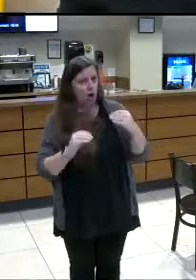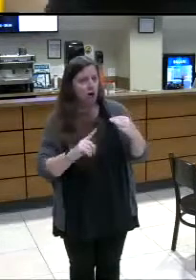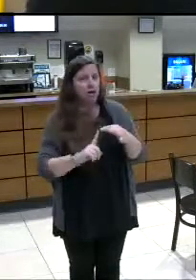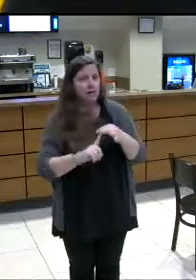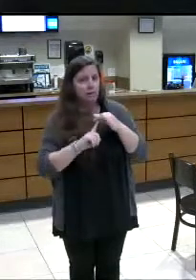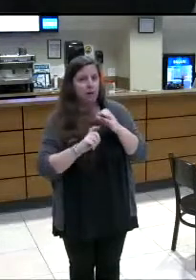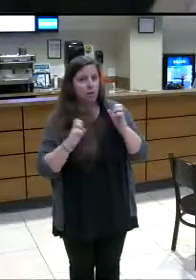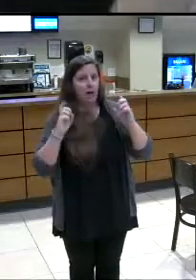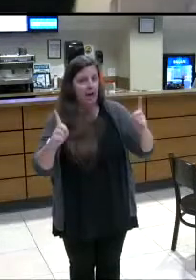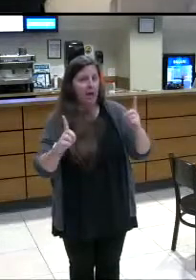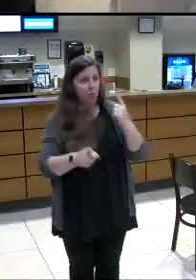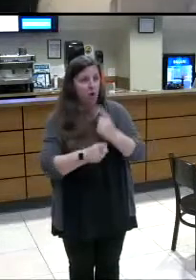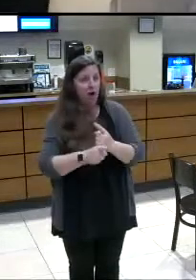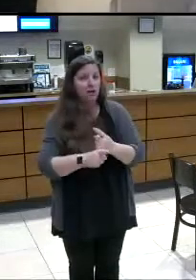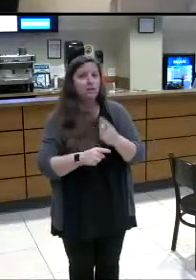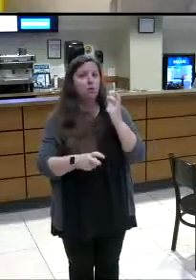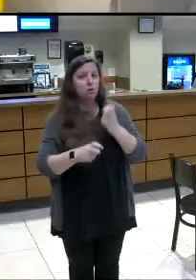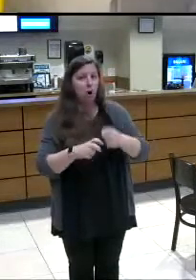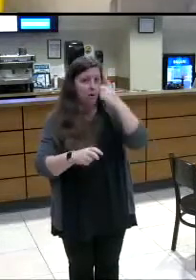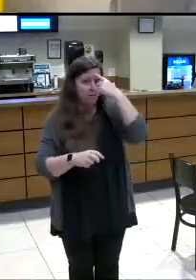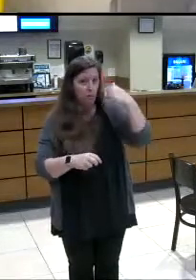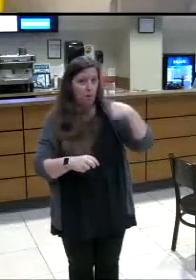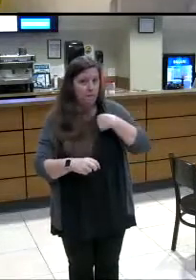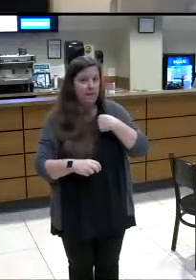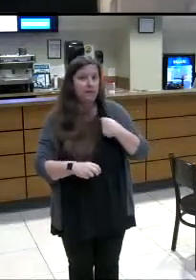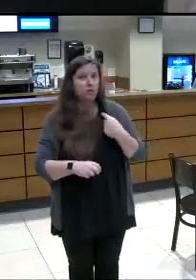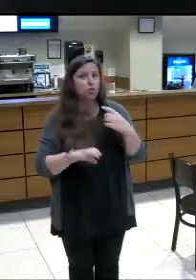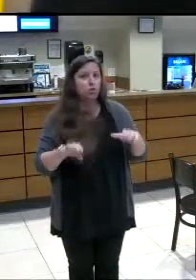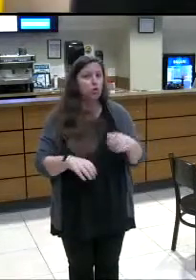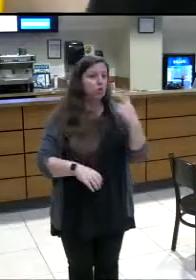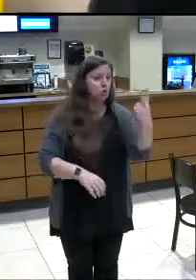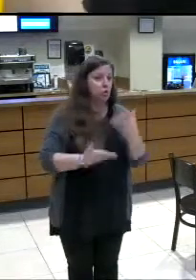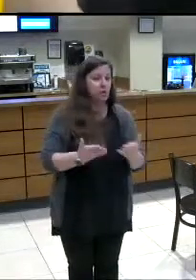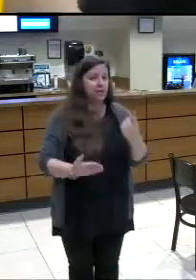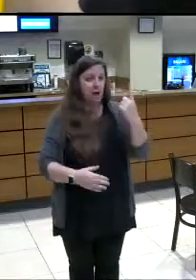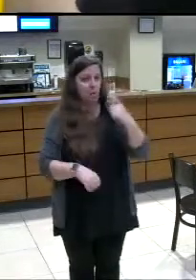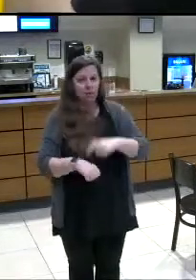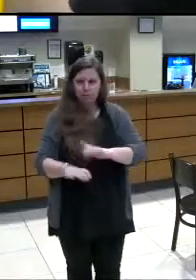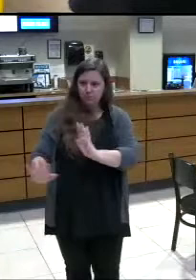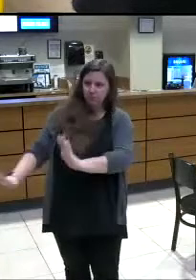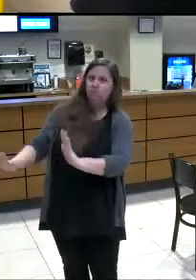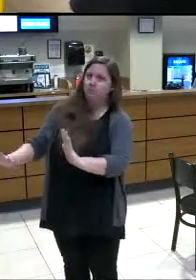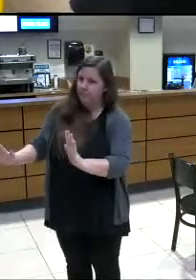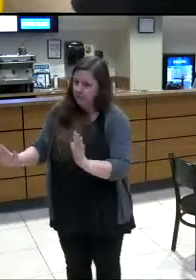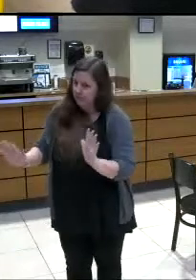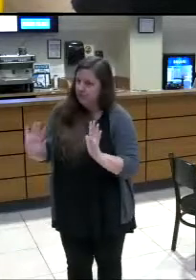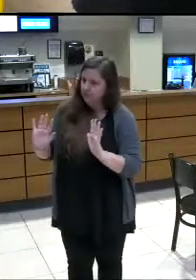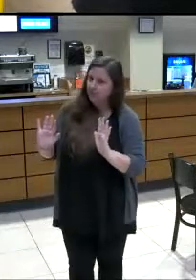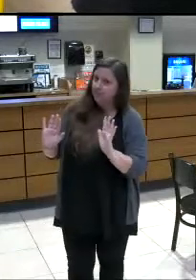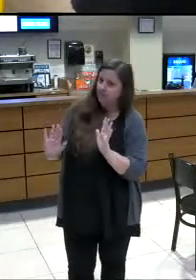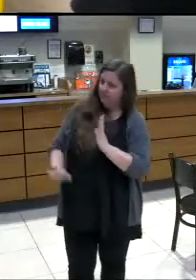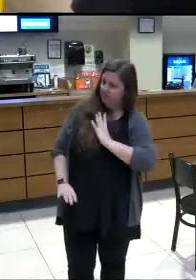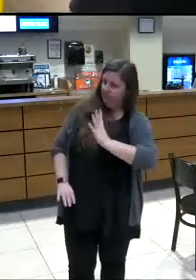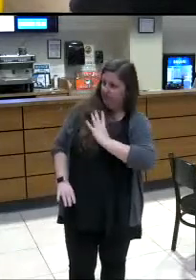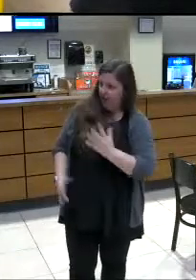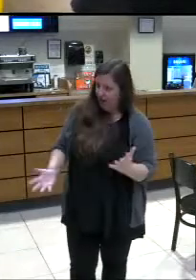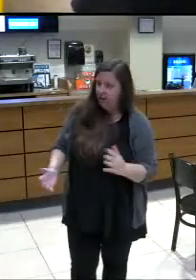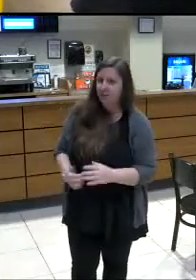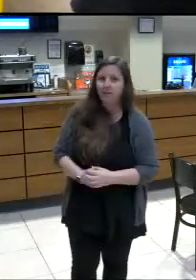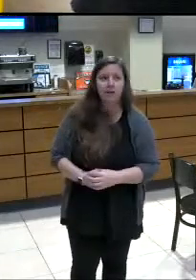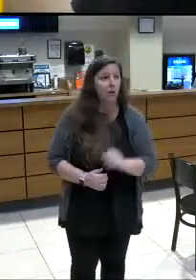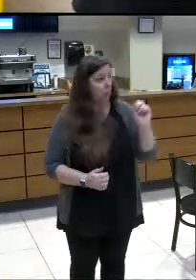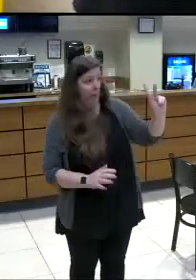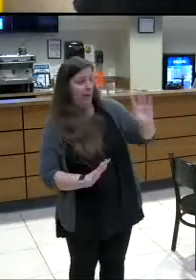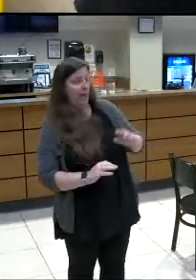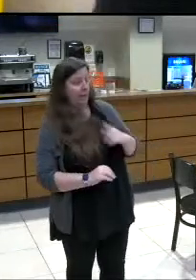to do 2 things at one time, but I got it. You do? I'm gonna differentiate. All right. She said she got it, y'all. Well, I